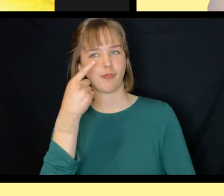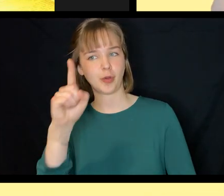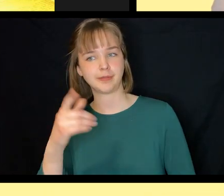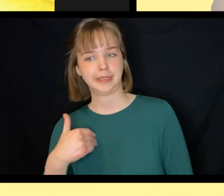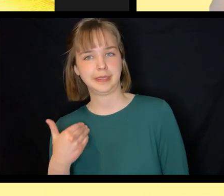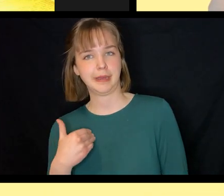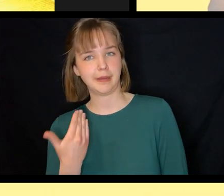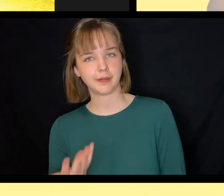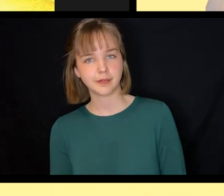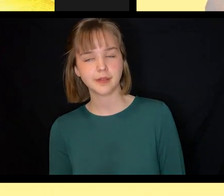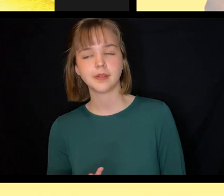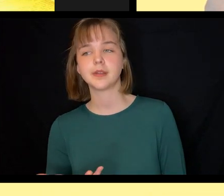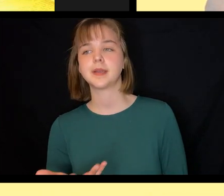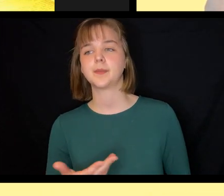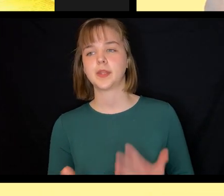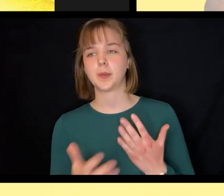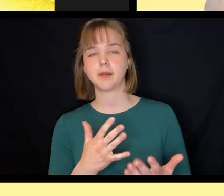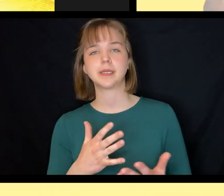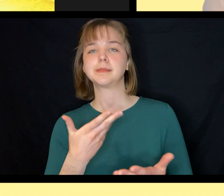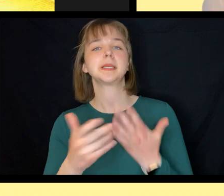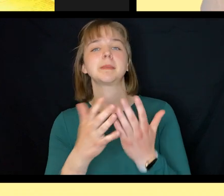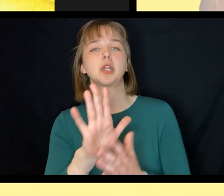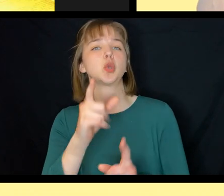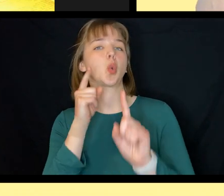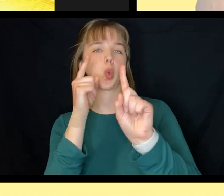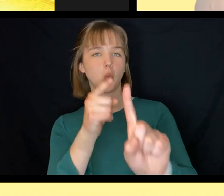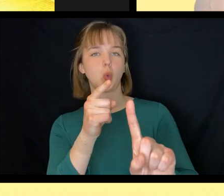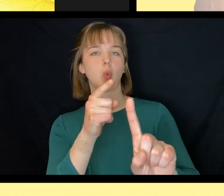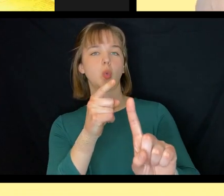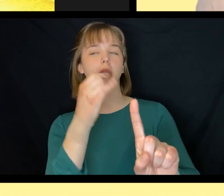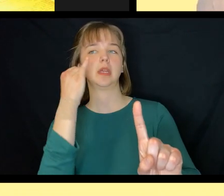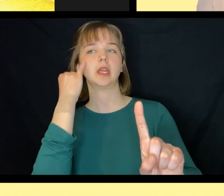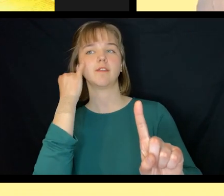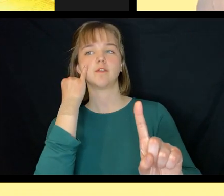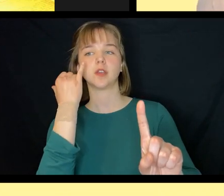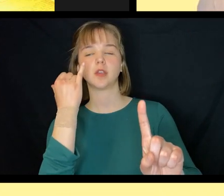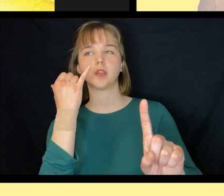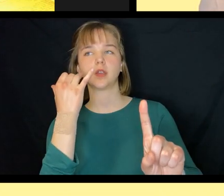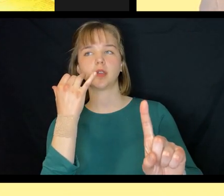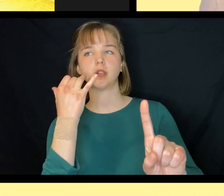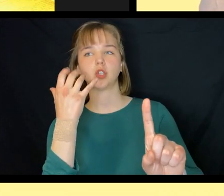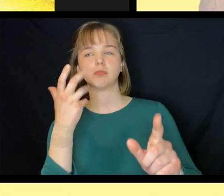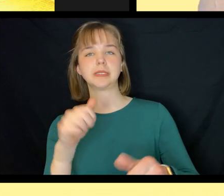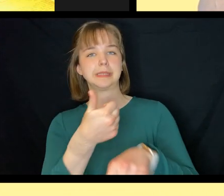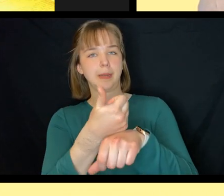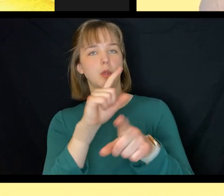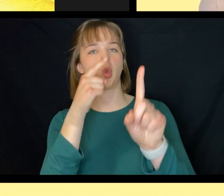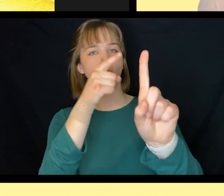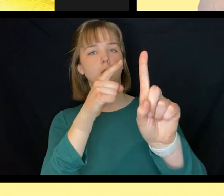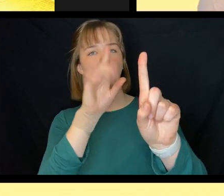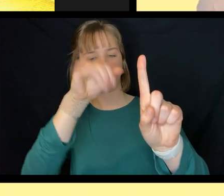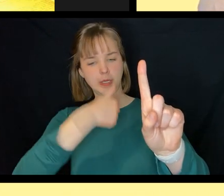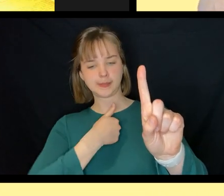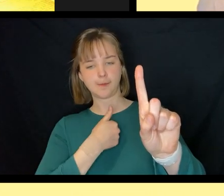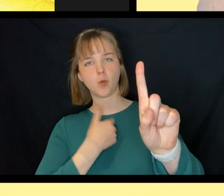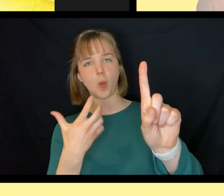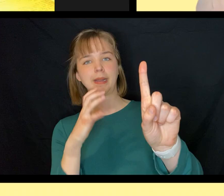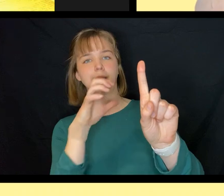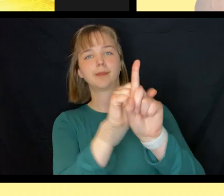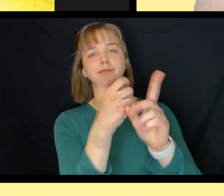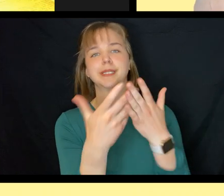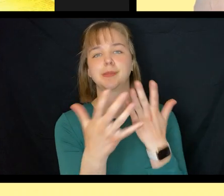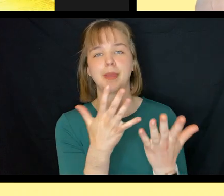at the same time, like any goal you set, like, and that goes for anybody, any goal you set, like, don't be ashamed of like what it is, just accomplish it for